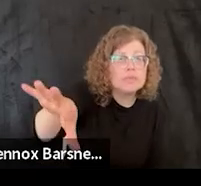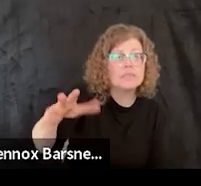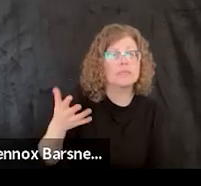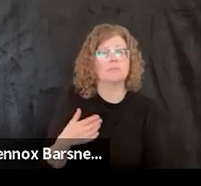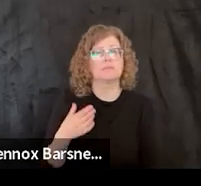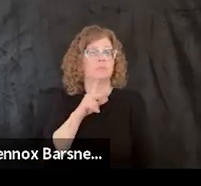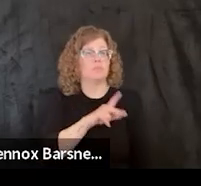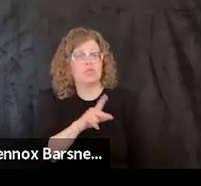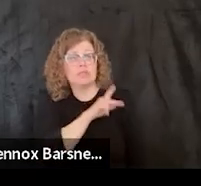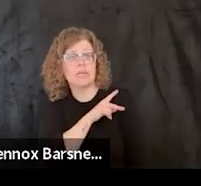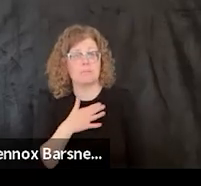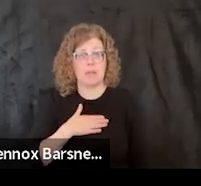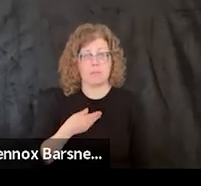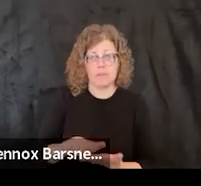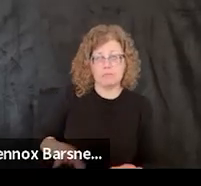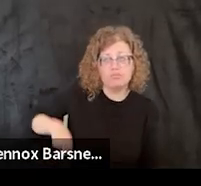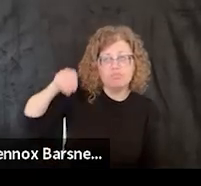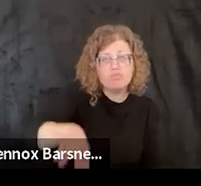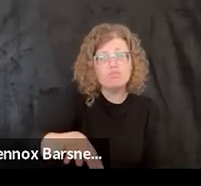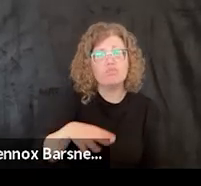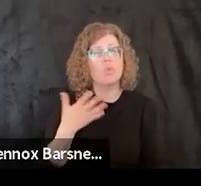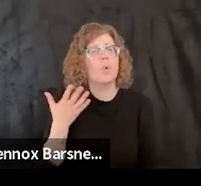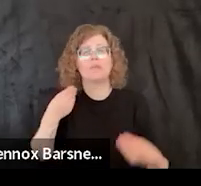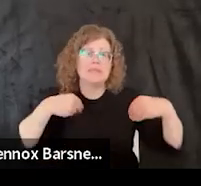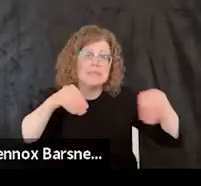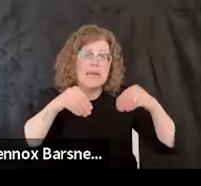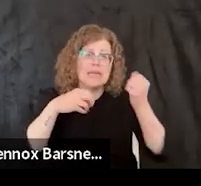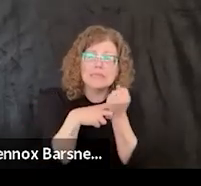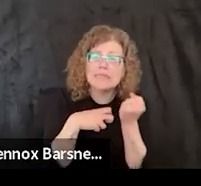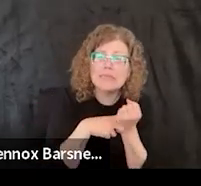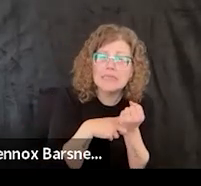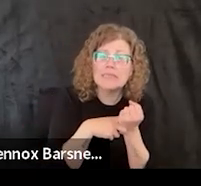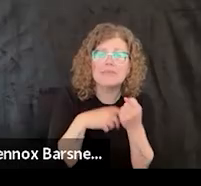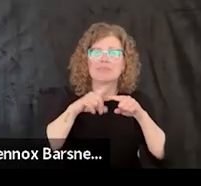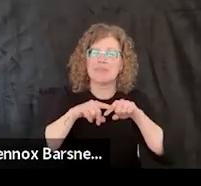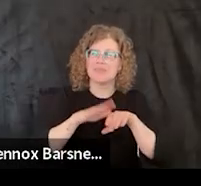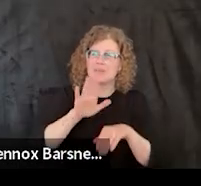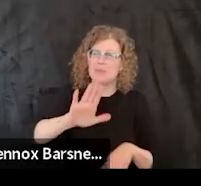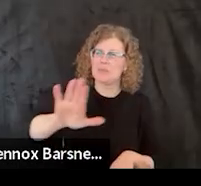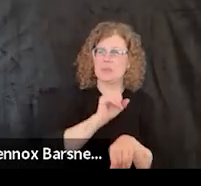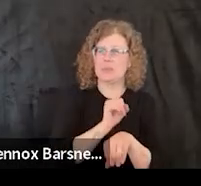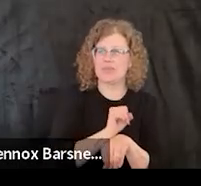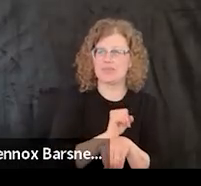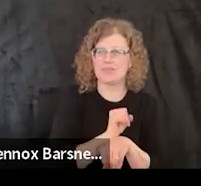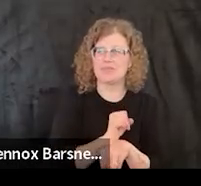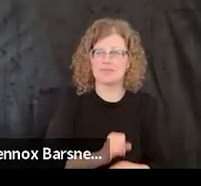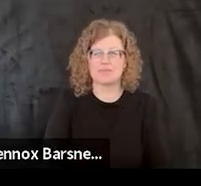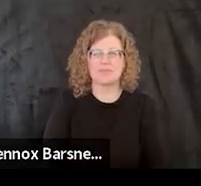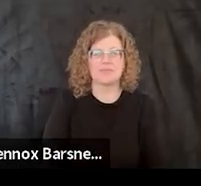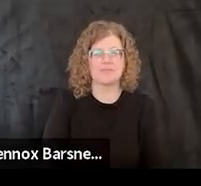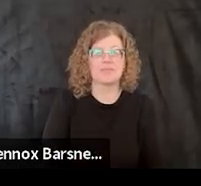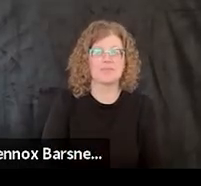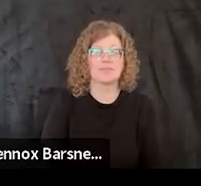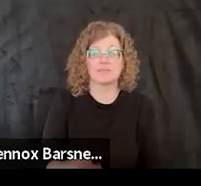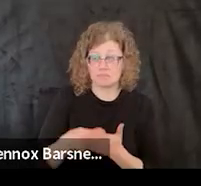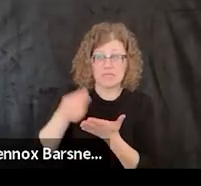earned revenues like ticket sales, if that applies. Grants are just one option